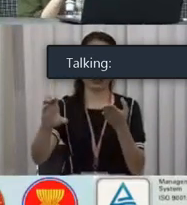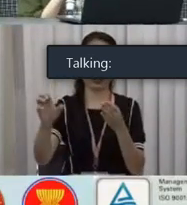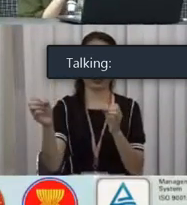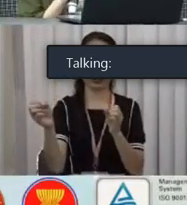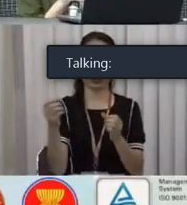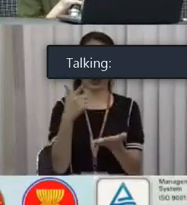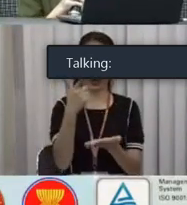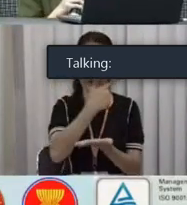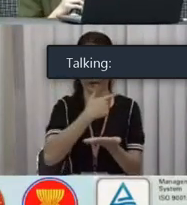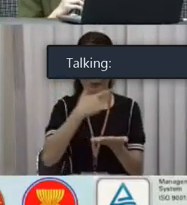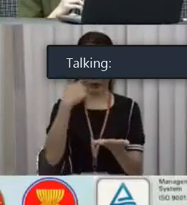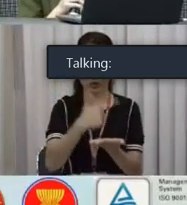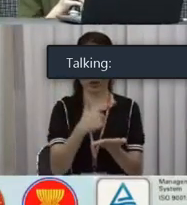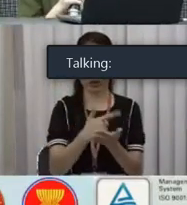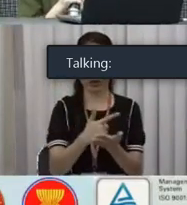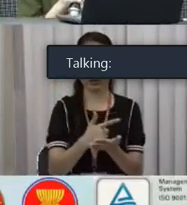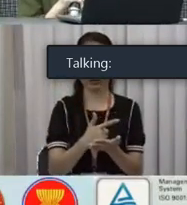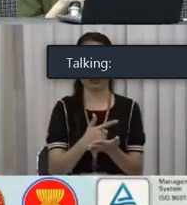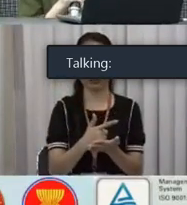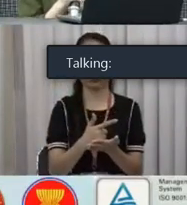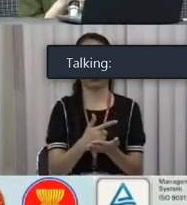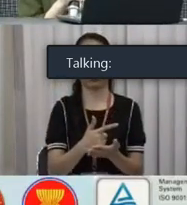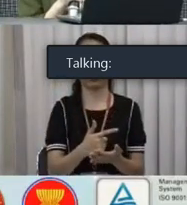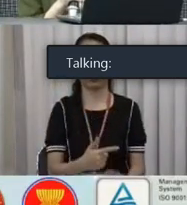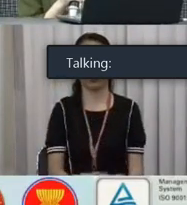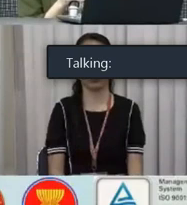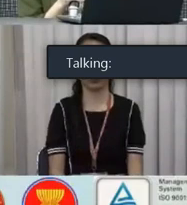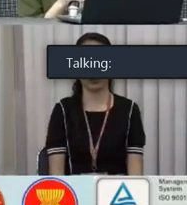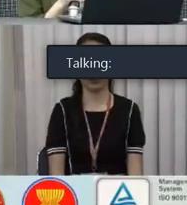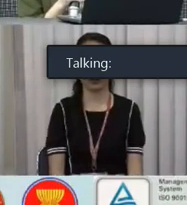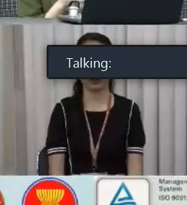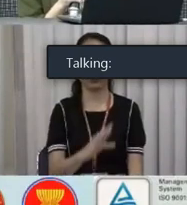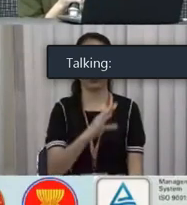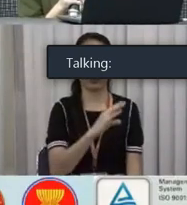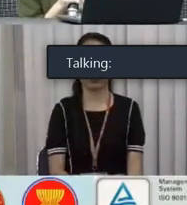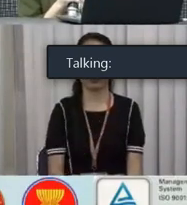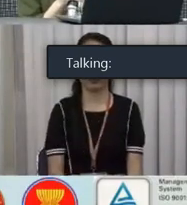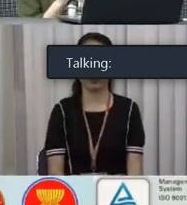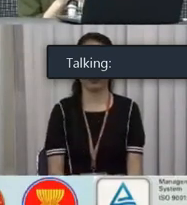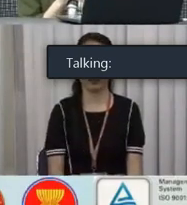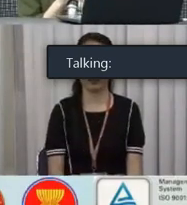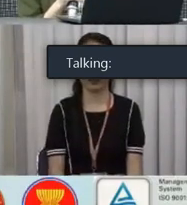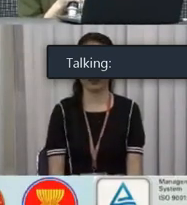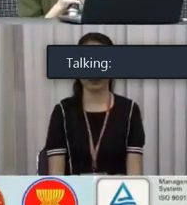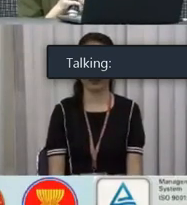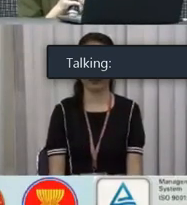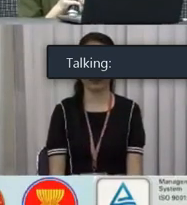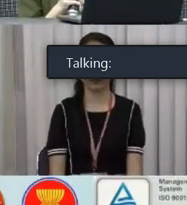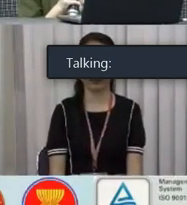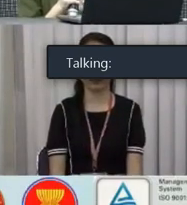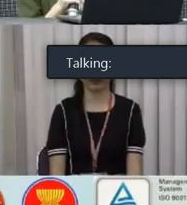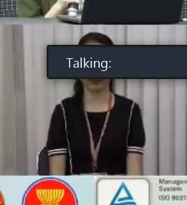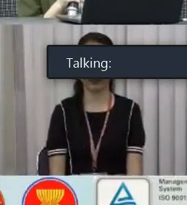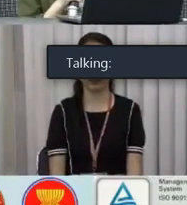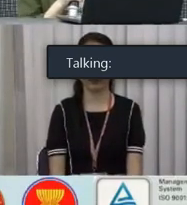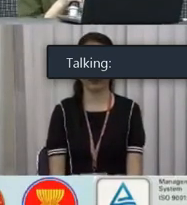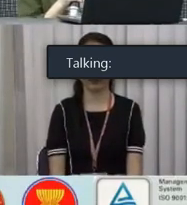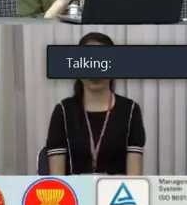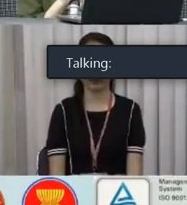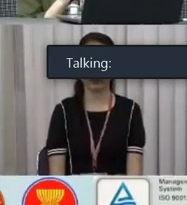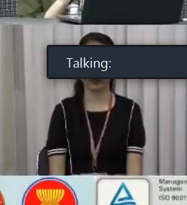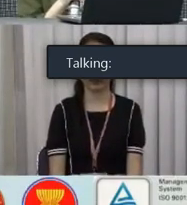PESO orientation, kaninga seminar, the job search seminar, the anti-illegal recruitment by the POEA,